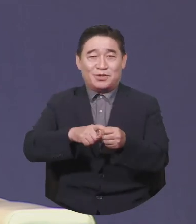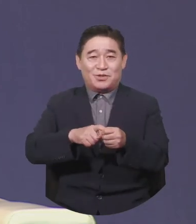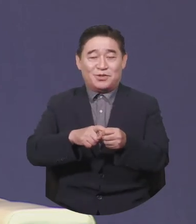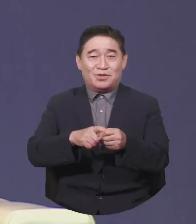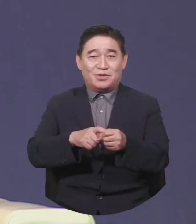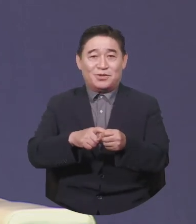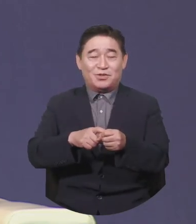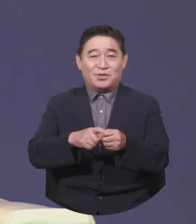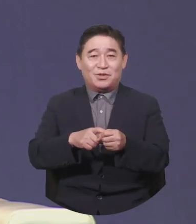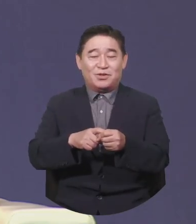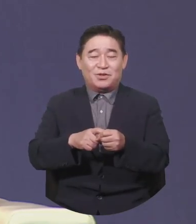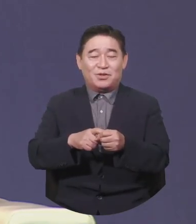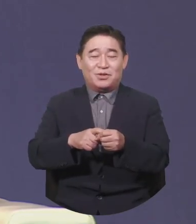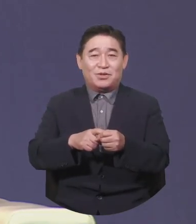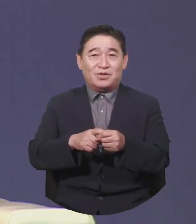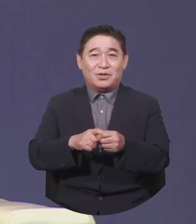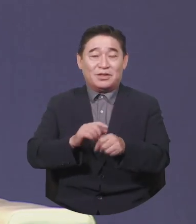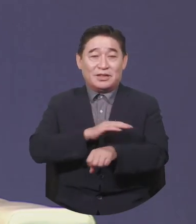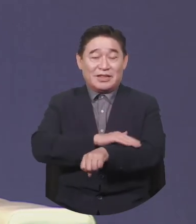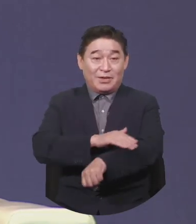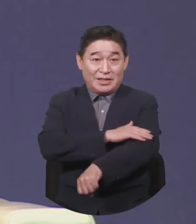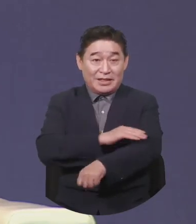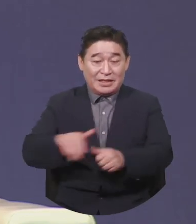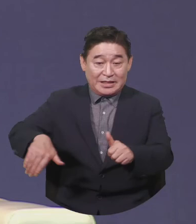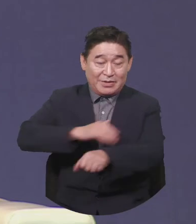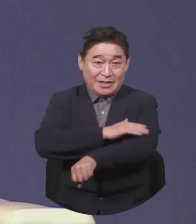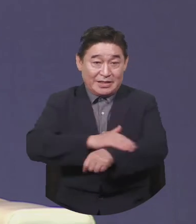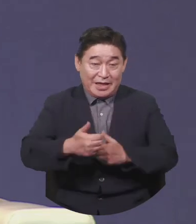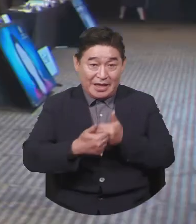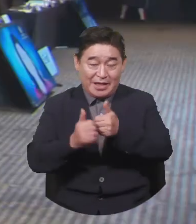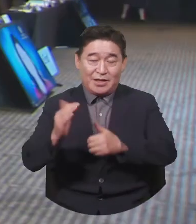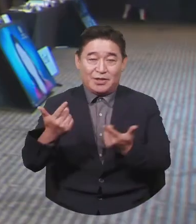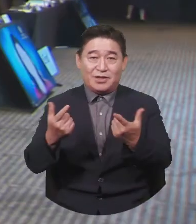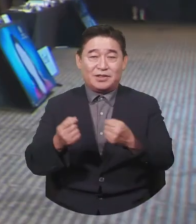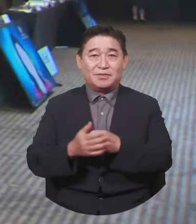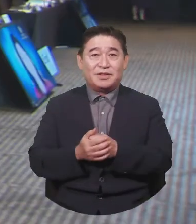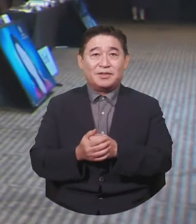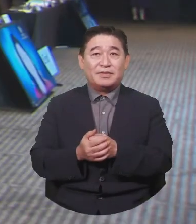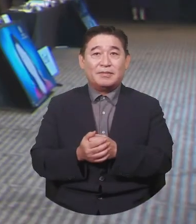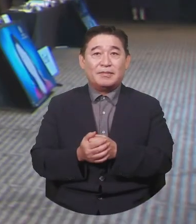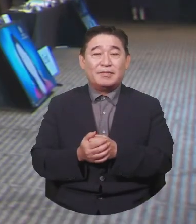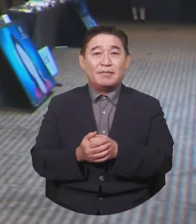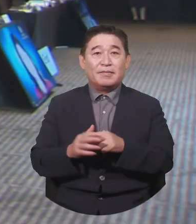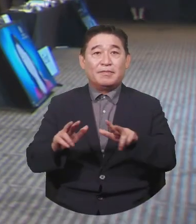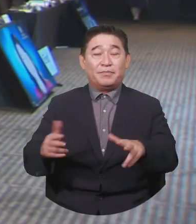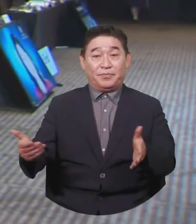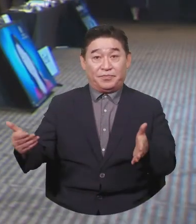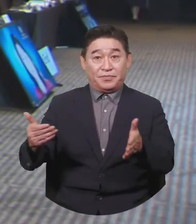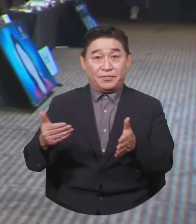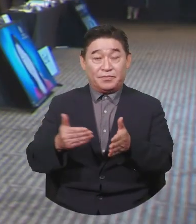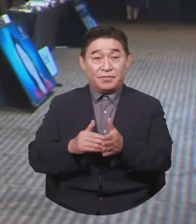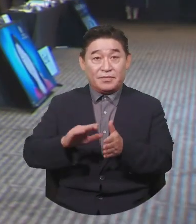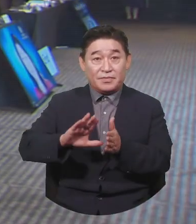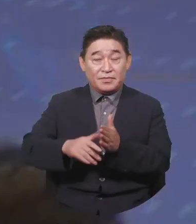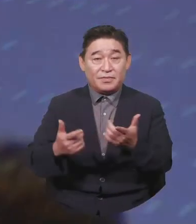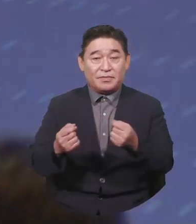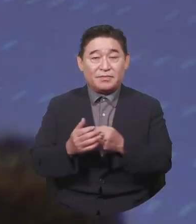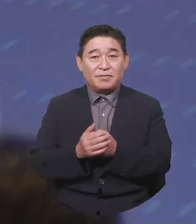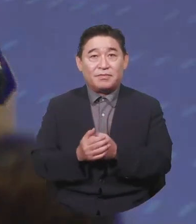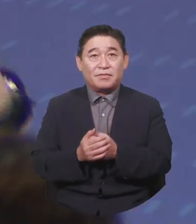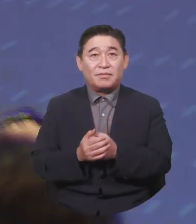grows stronger. All right, so I think this time's up, and then we start with the very important,